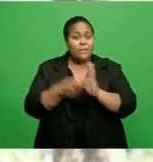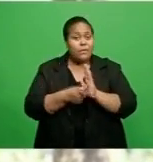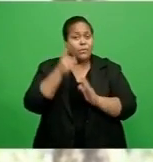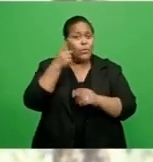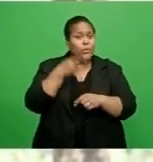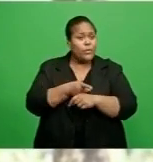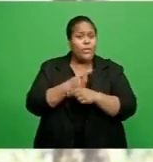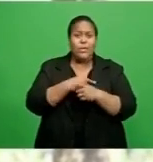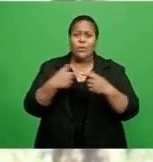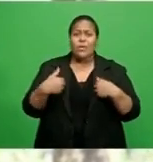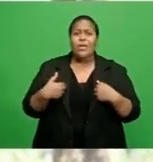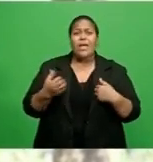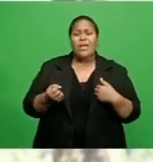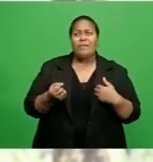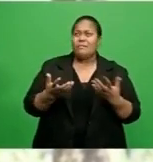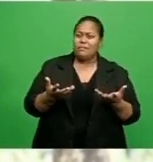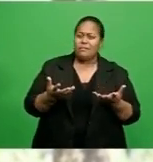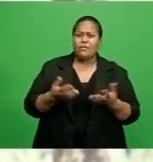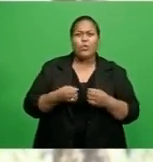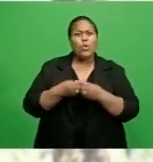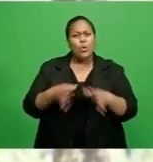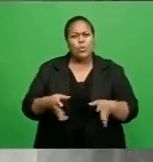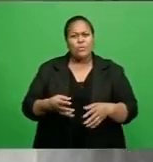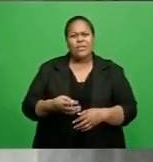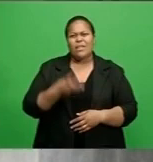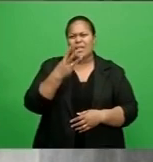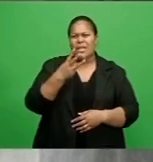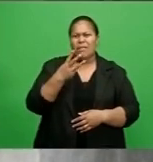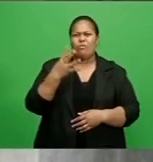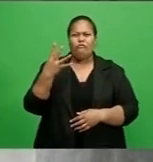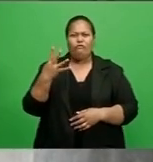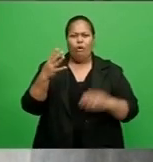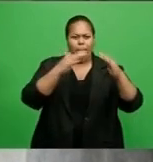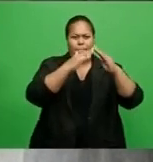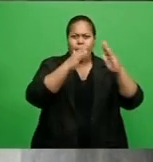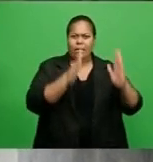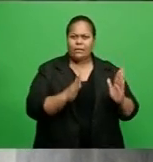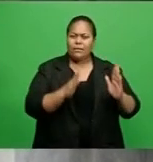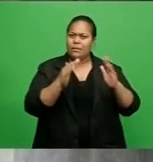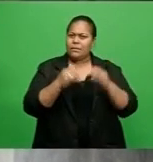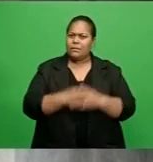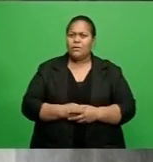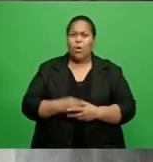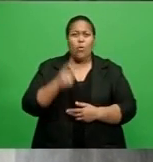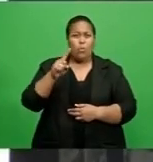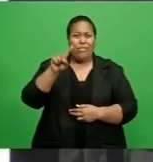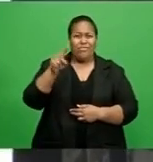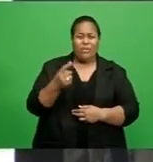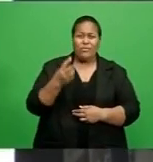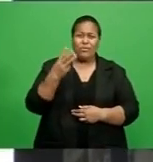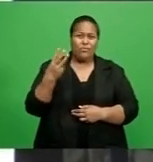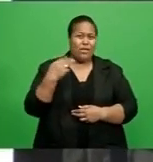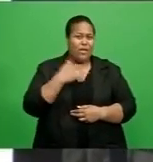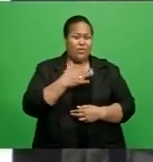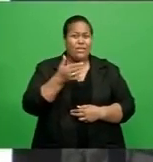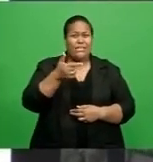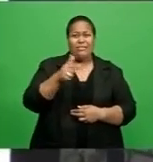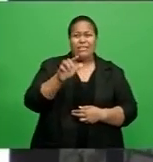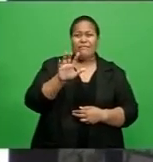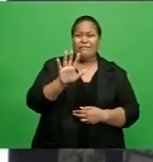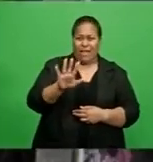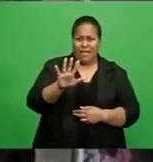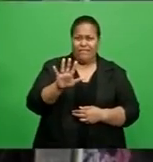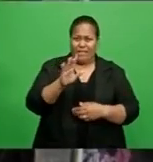we lose about 3 to 4 buildings. There were 1,375 incidents in